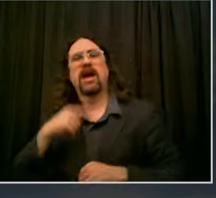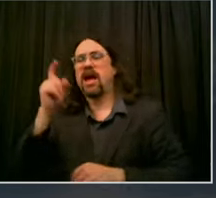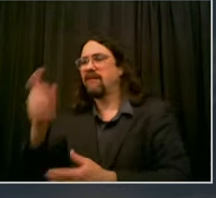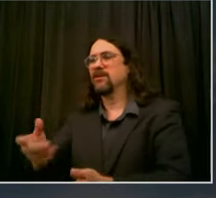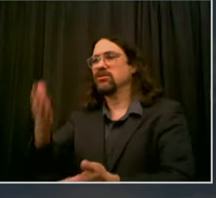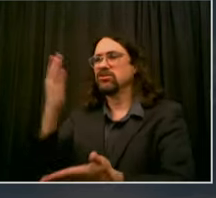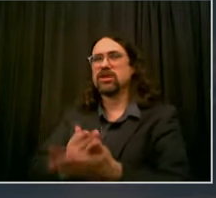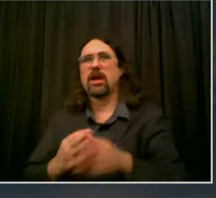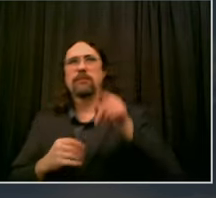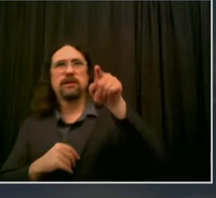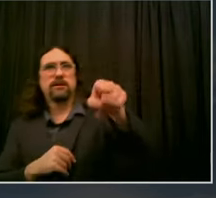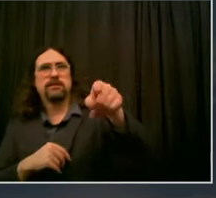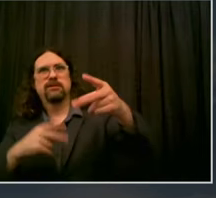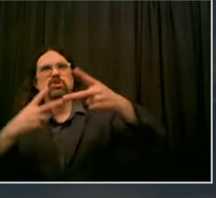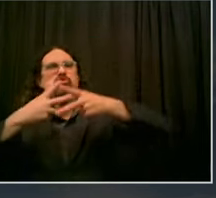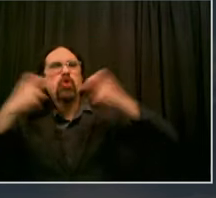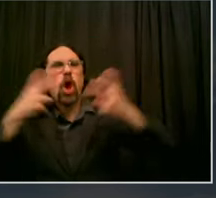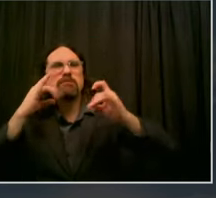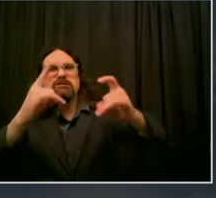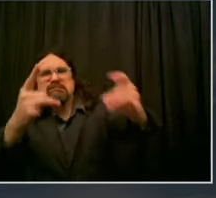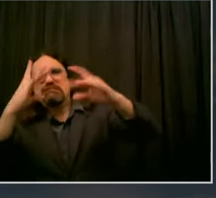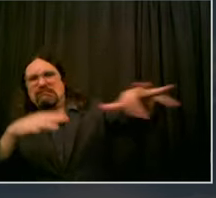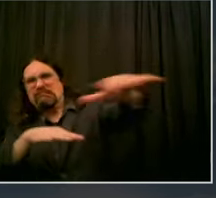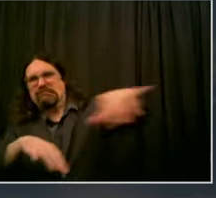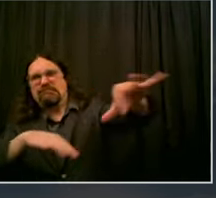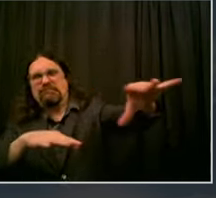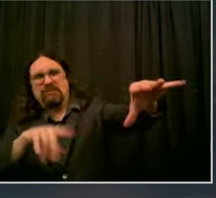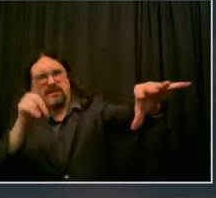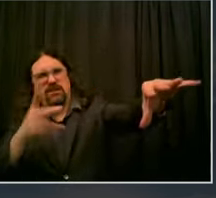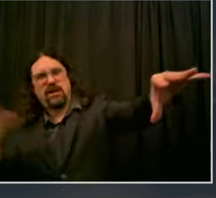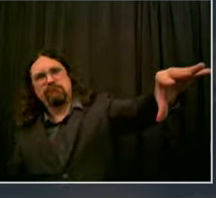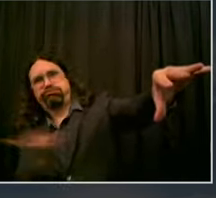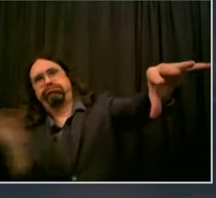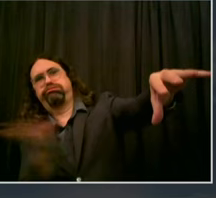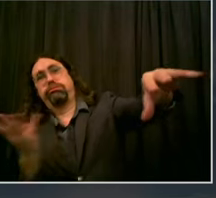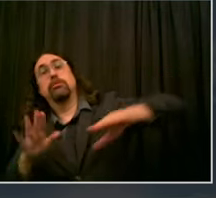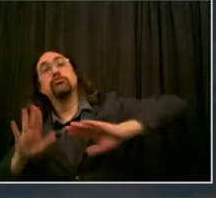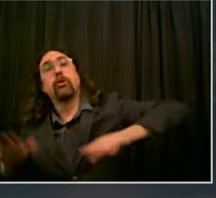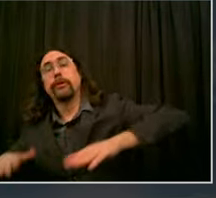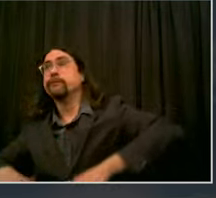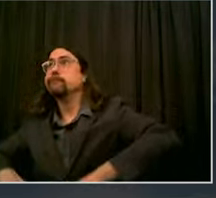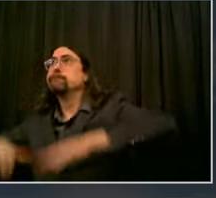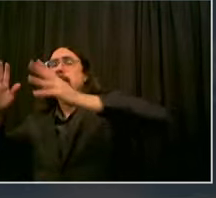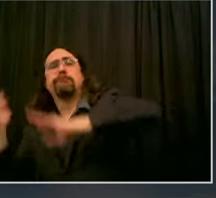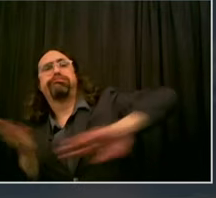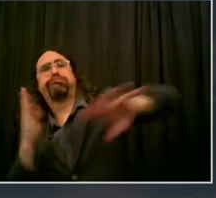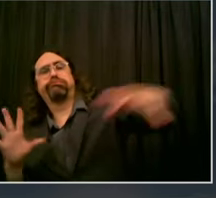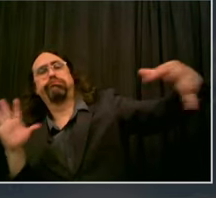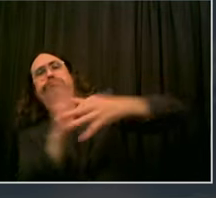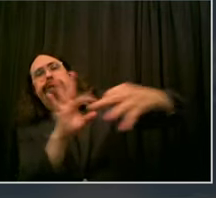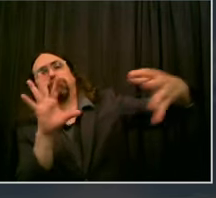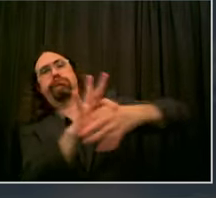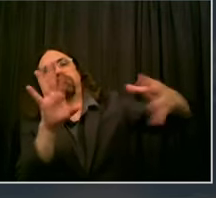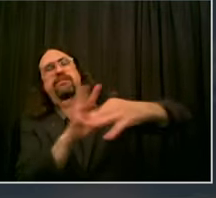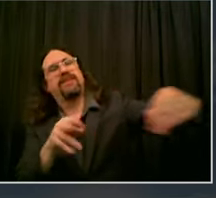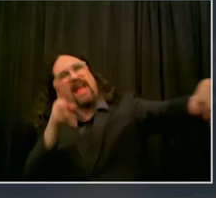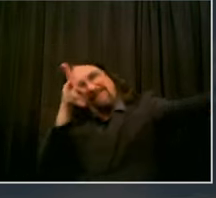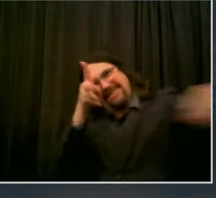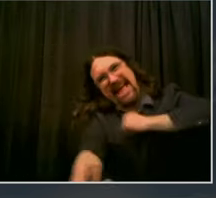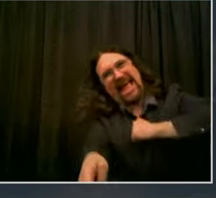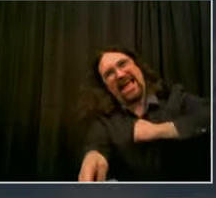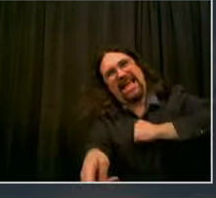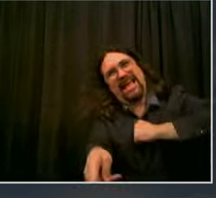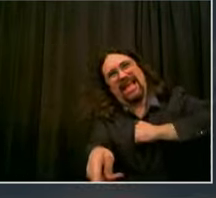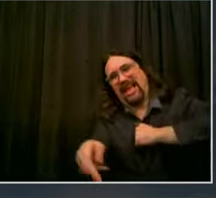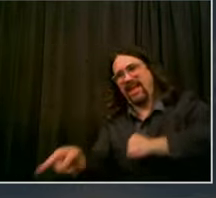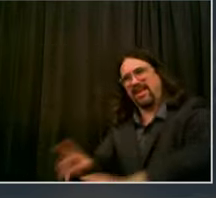not going to be every single case. I think we all realize that, but there's a lot more that we could do here. On the discipline, I think that you're referring